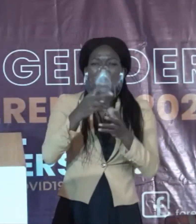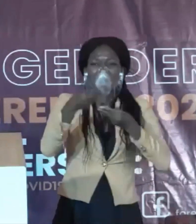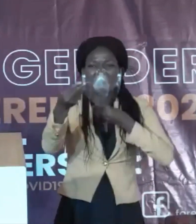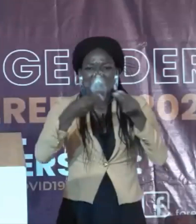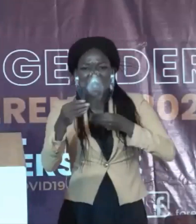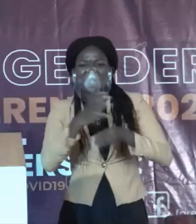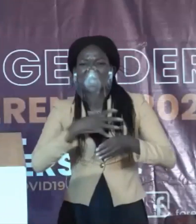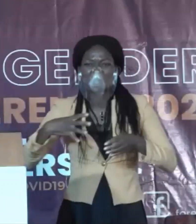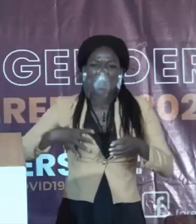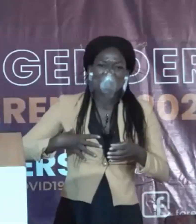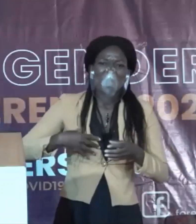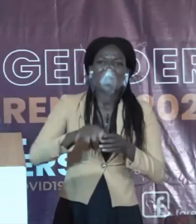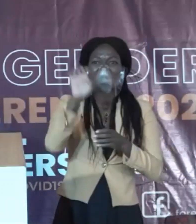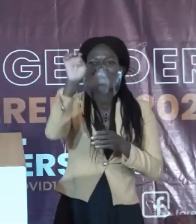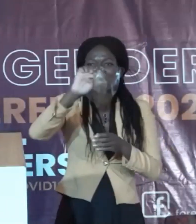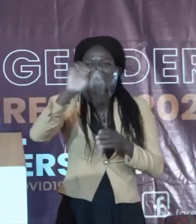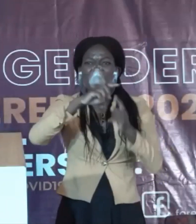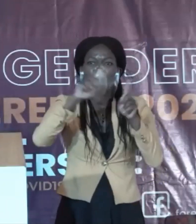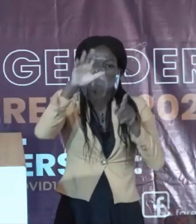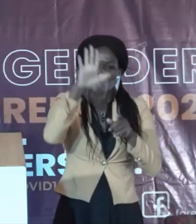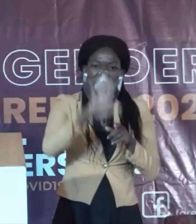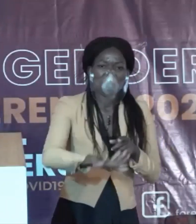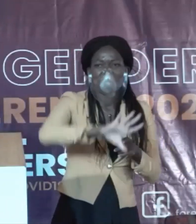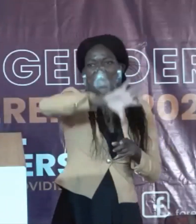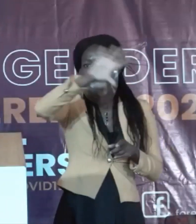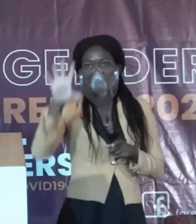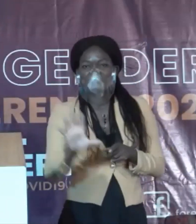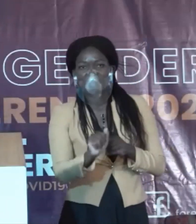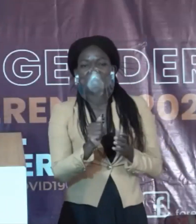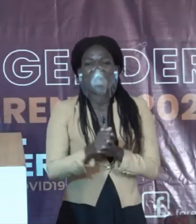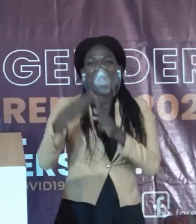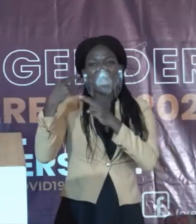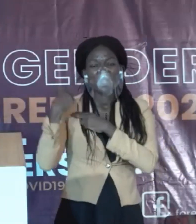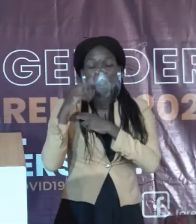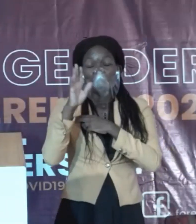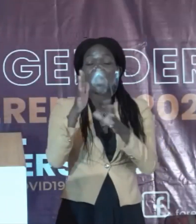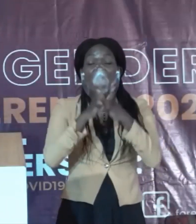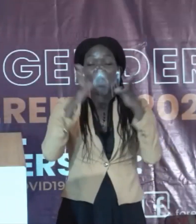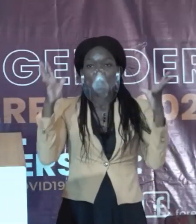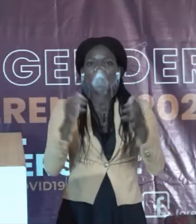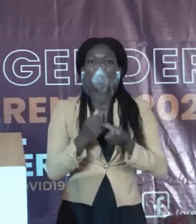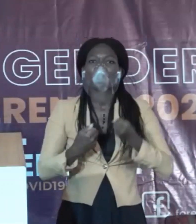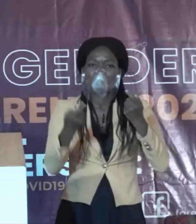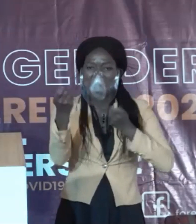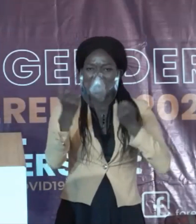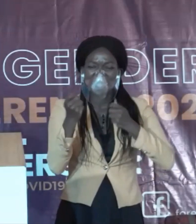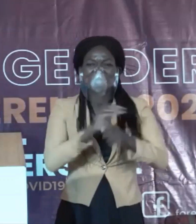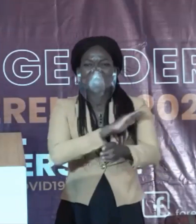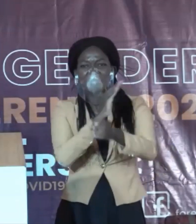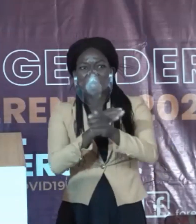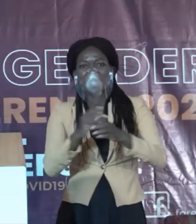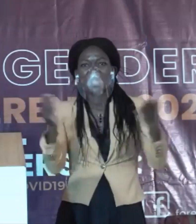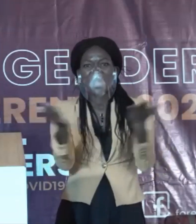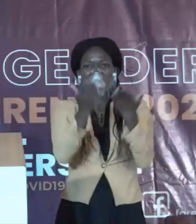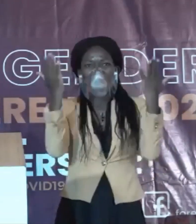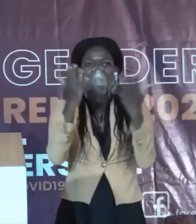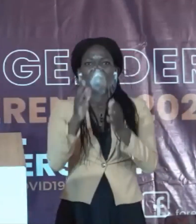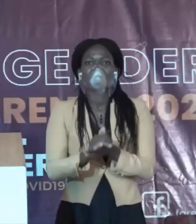Africa. Her leadership role is to manage, strengthen, encourage,